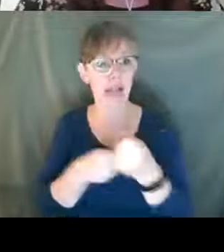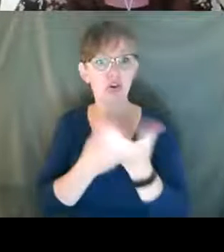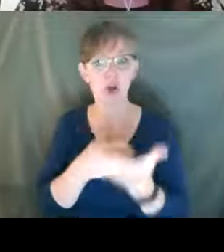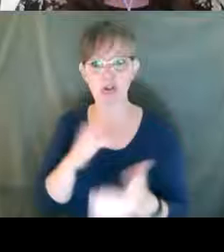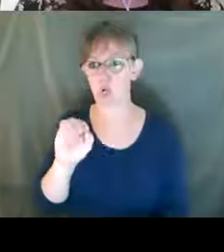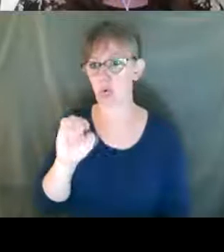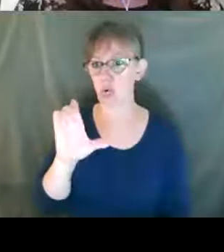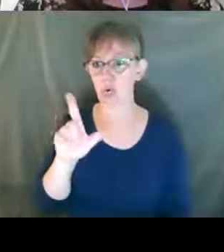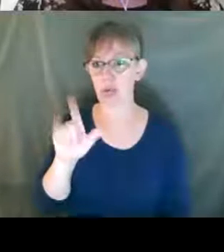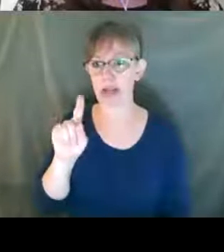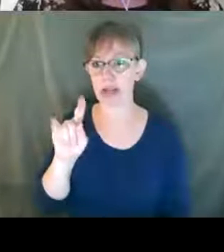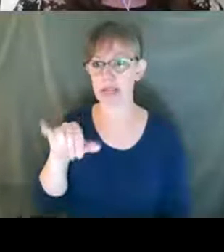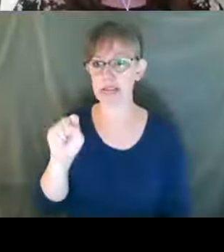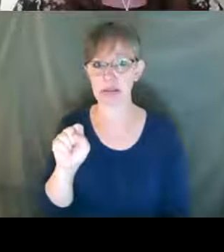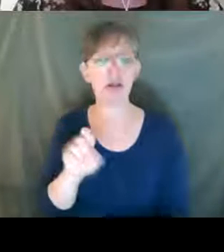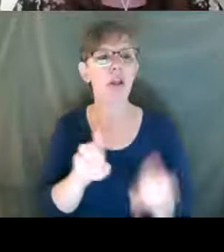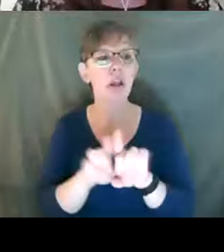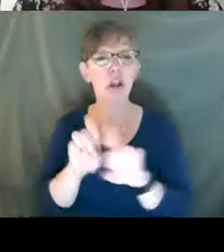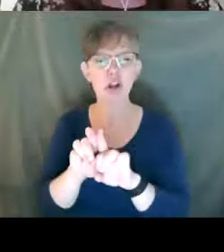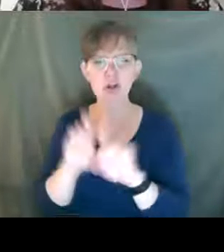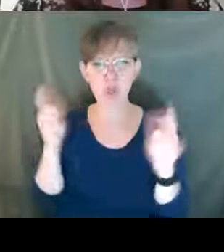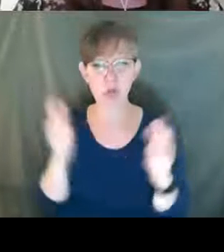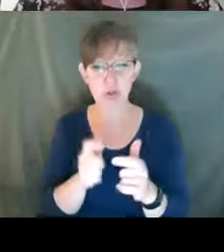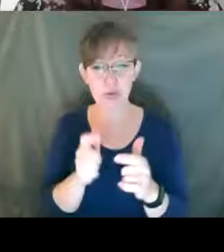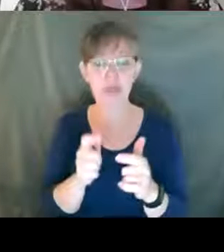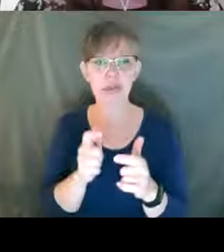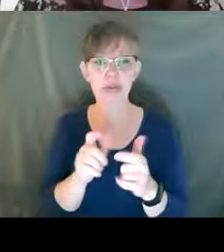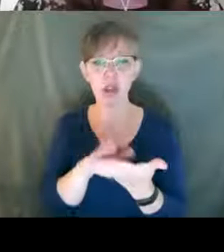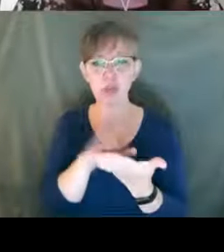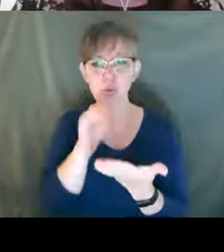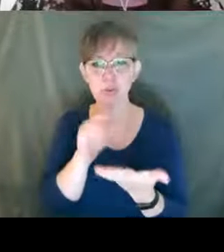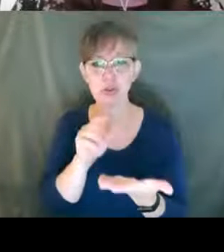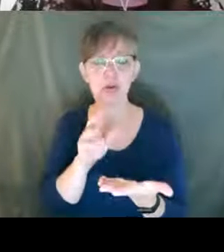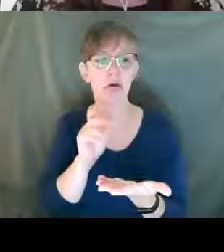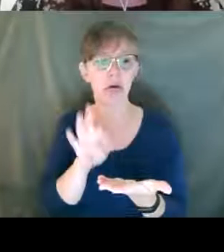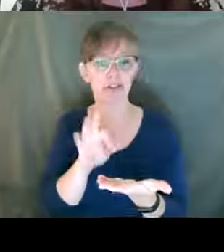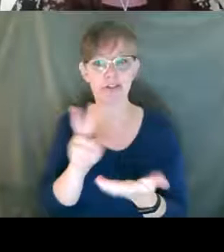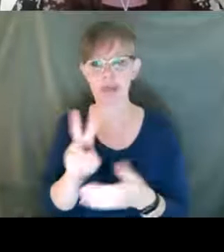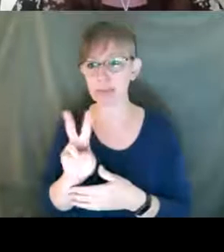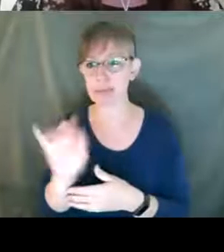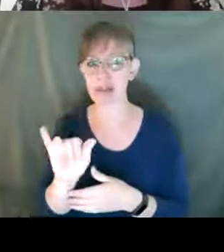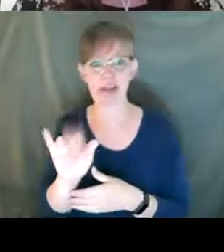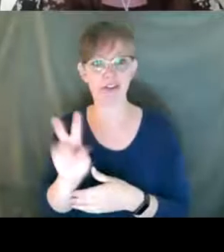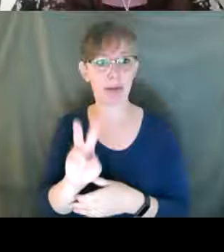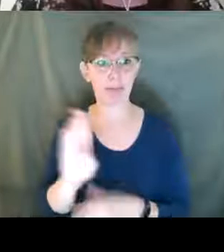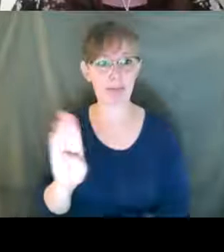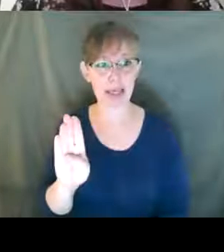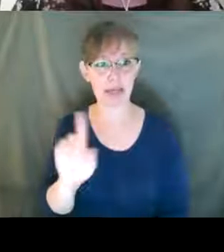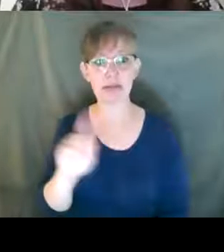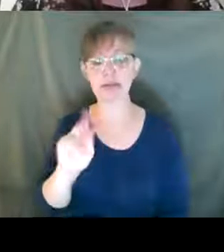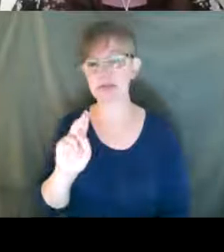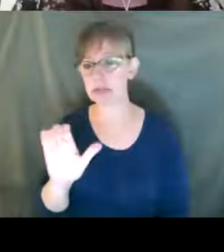Alcohol also reduces absorption of vitamins such as vitamin B, zinc, calcium,